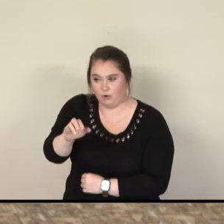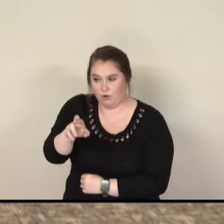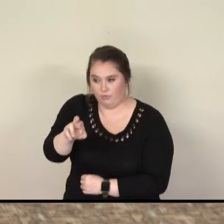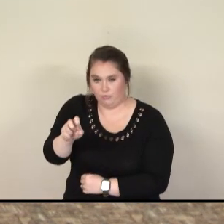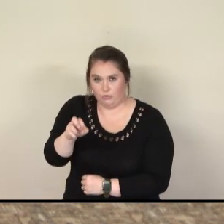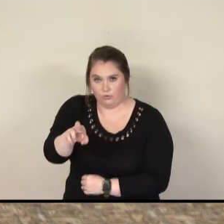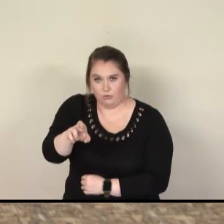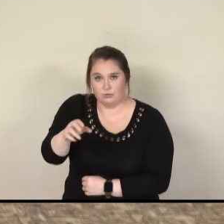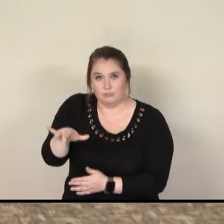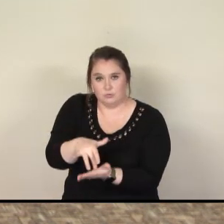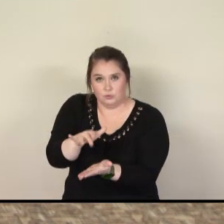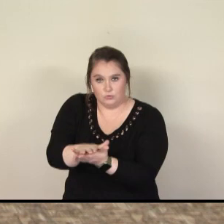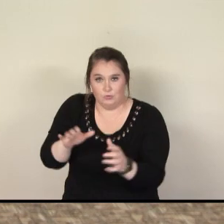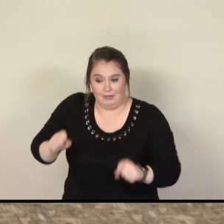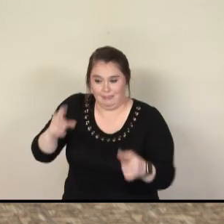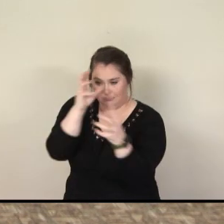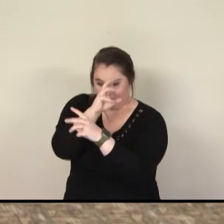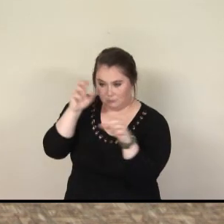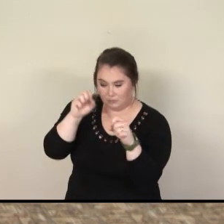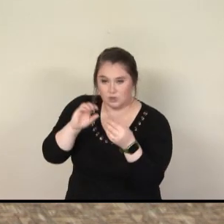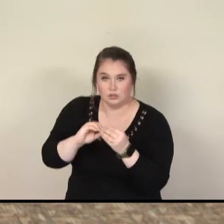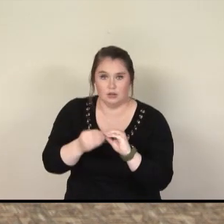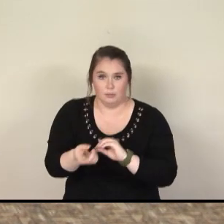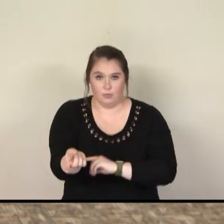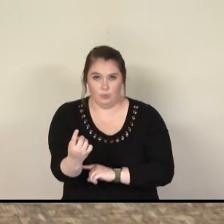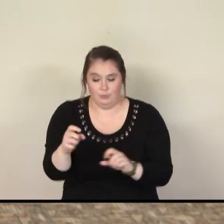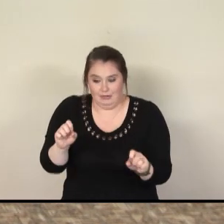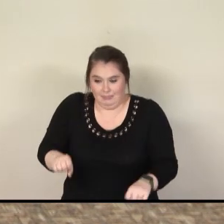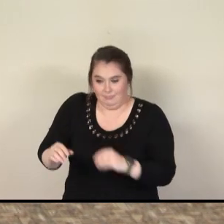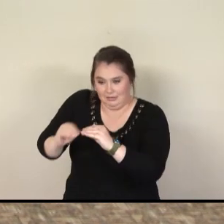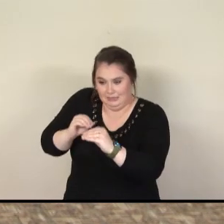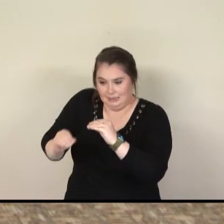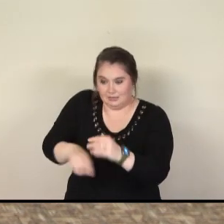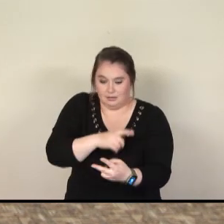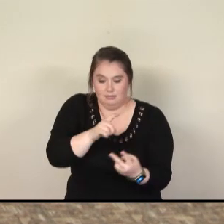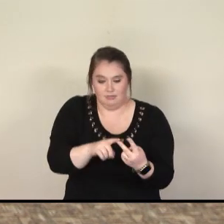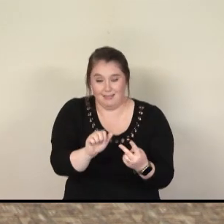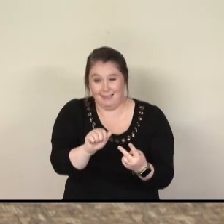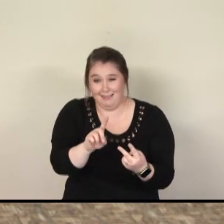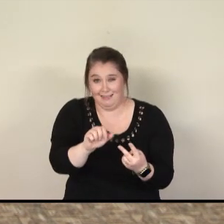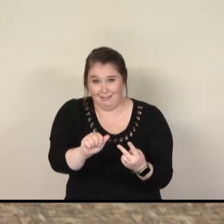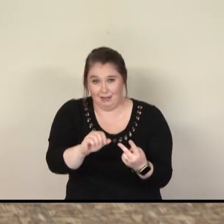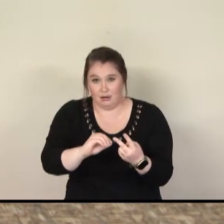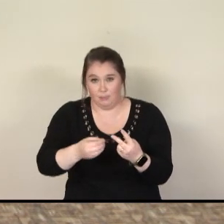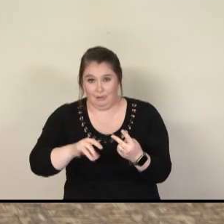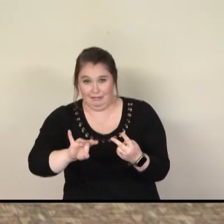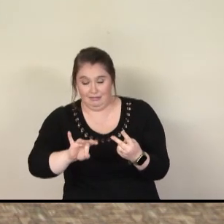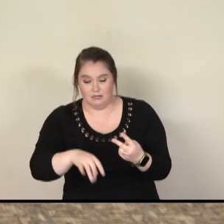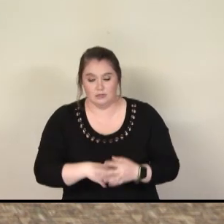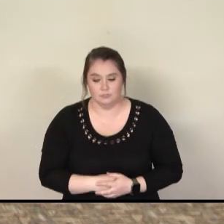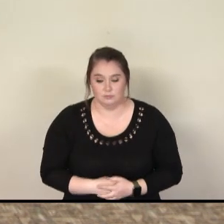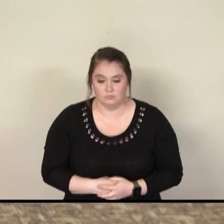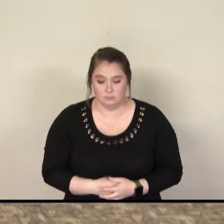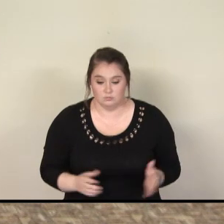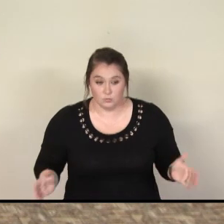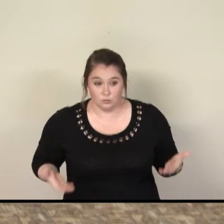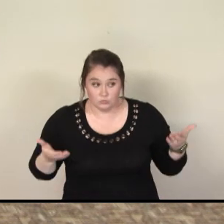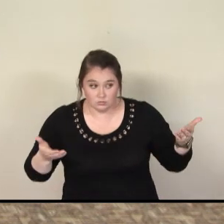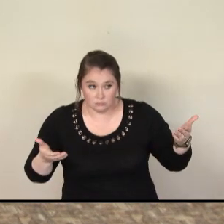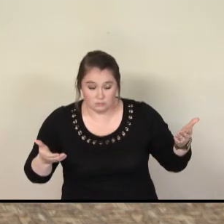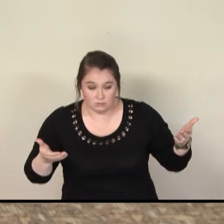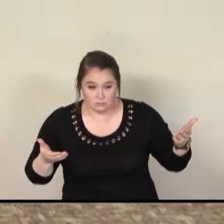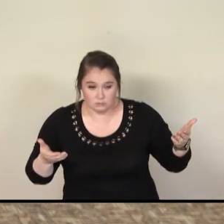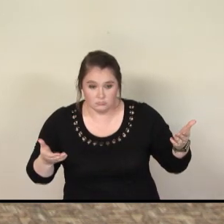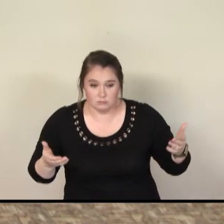the superintendent to execute change order number 1 and AEA number 8. Entertain a motion?